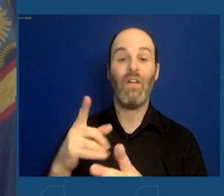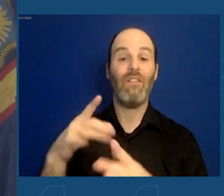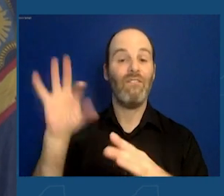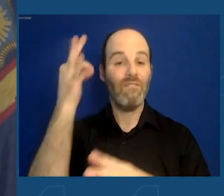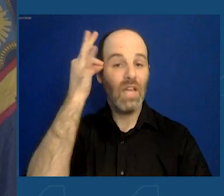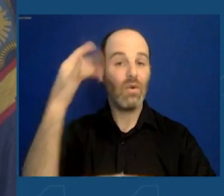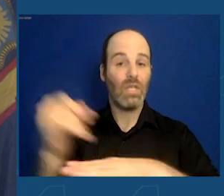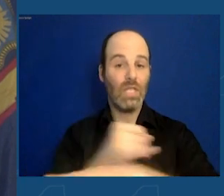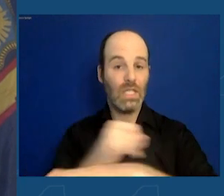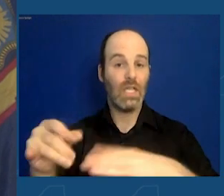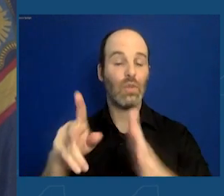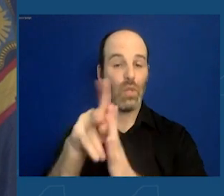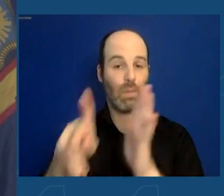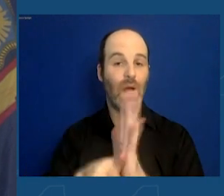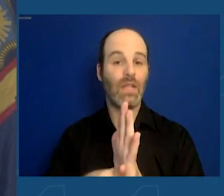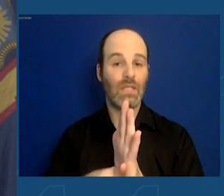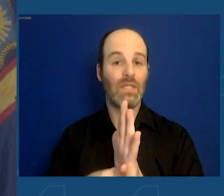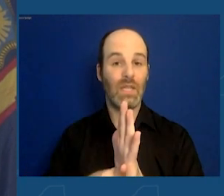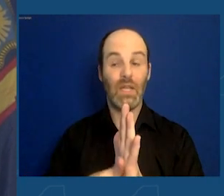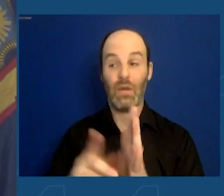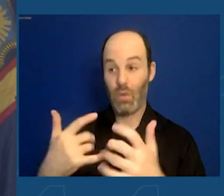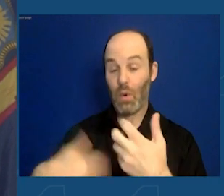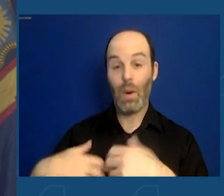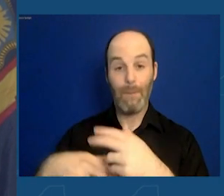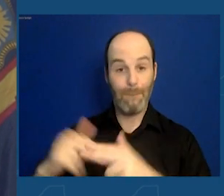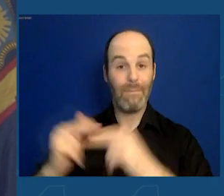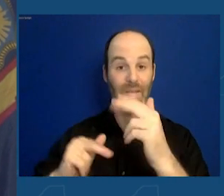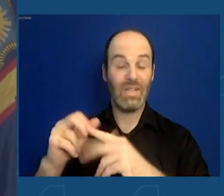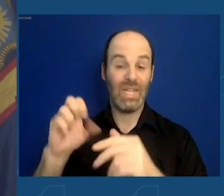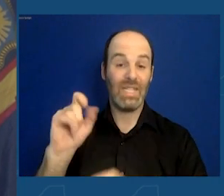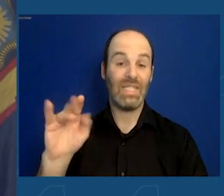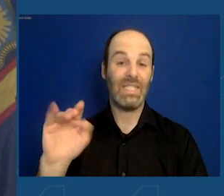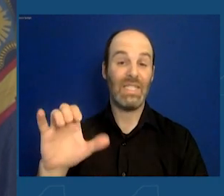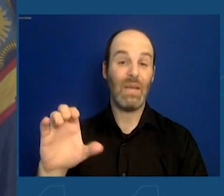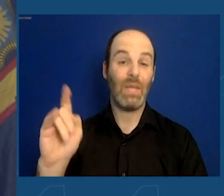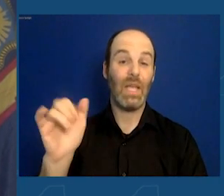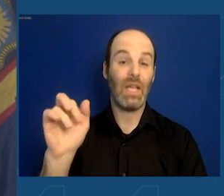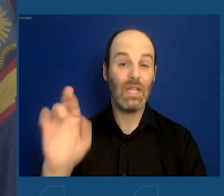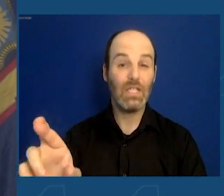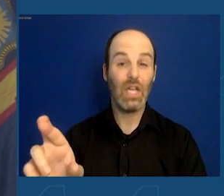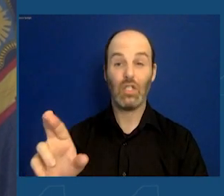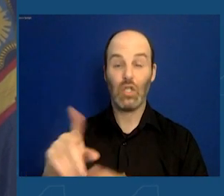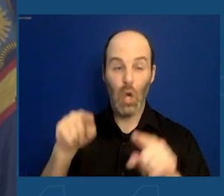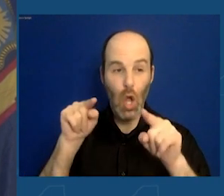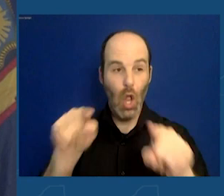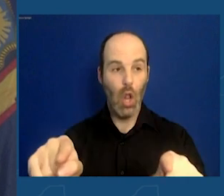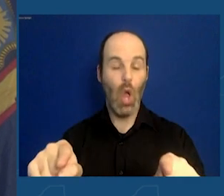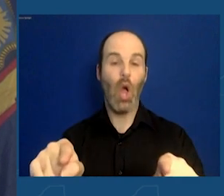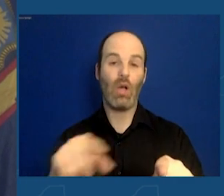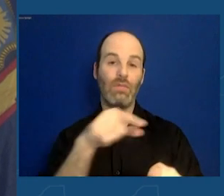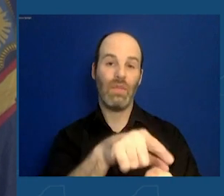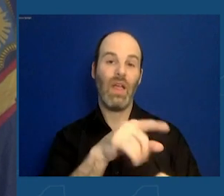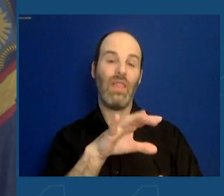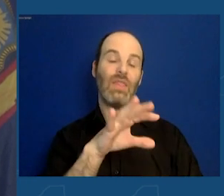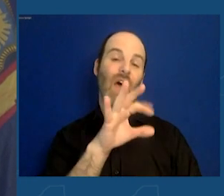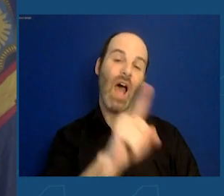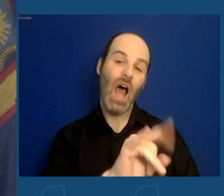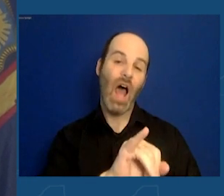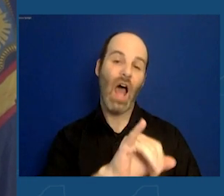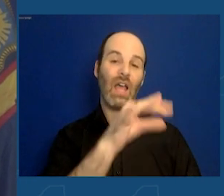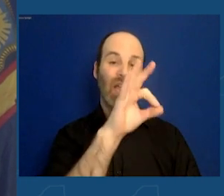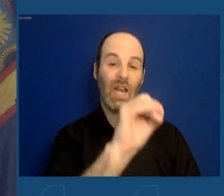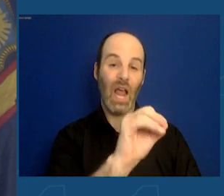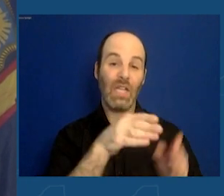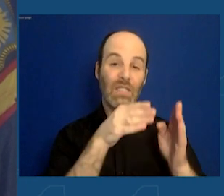are building a semiconductor corridor along the I-90 corridor here with Micron, Wolfspeed,